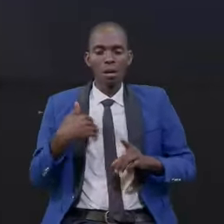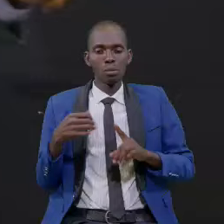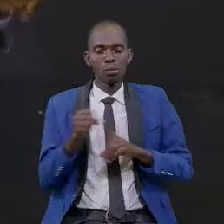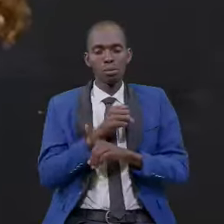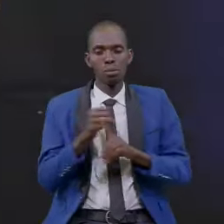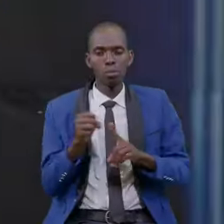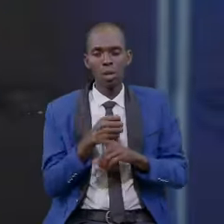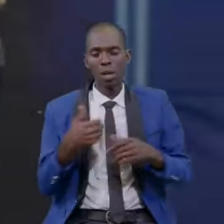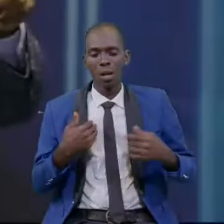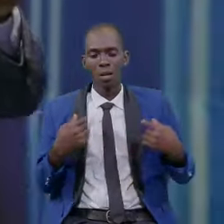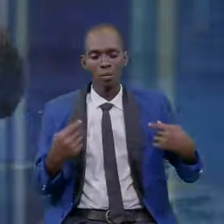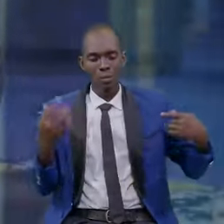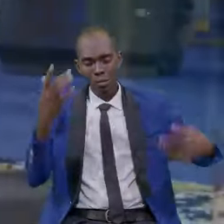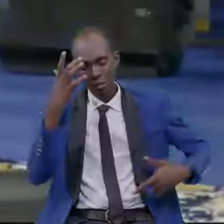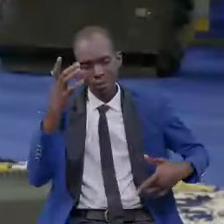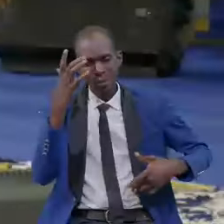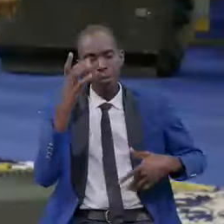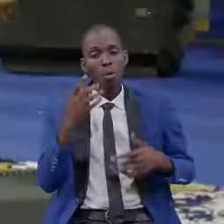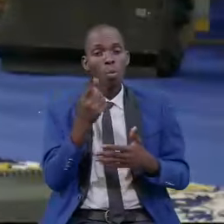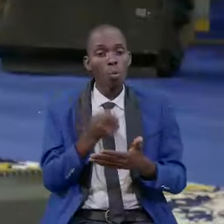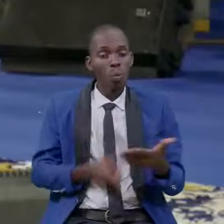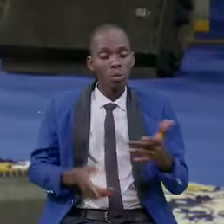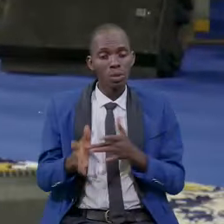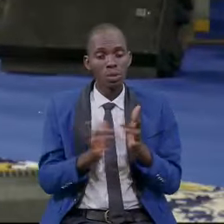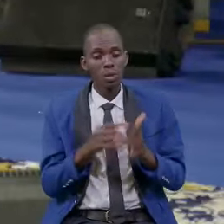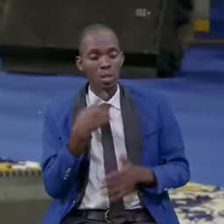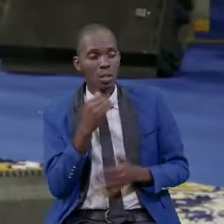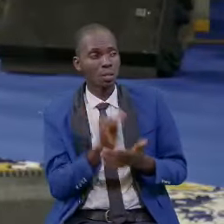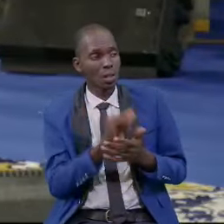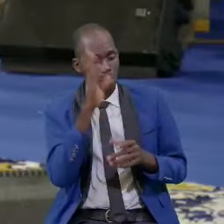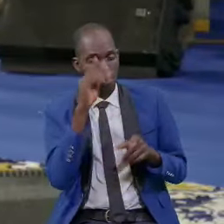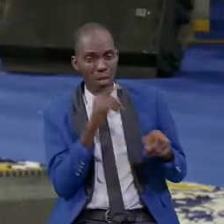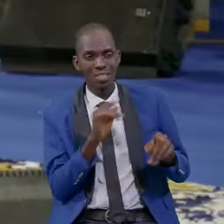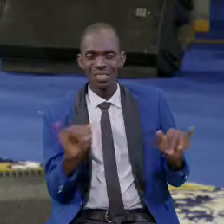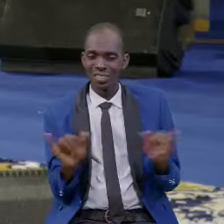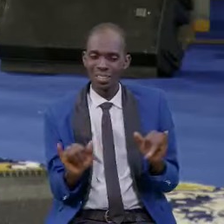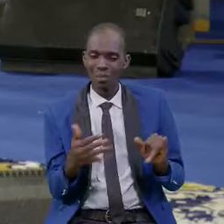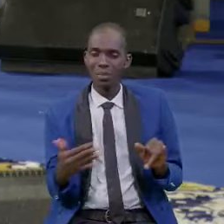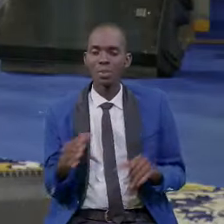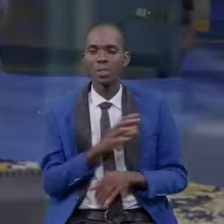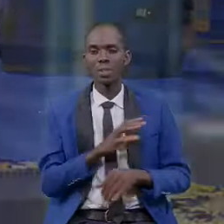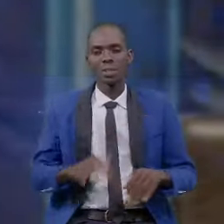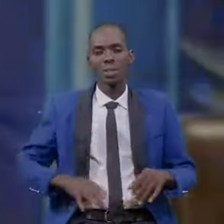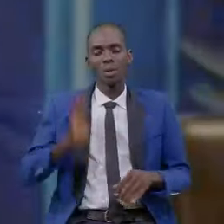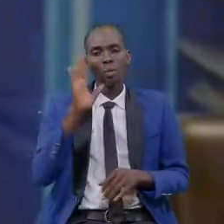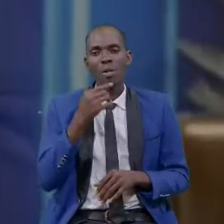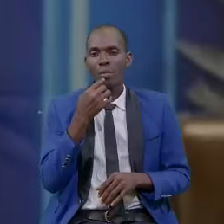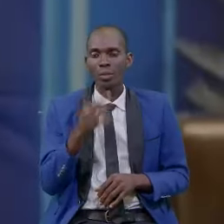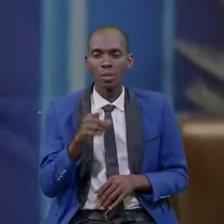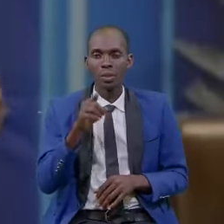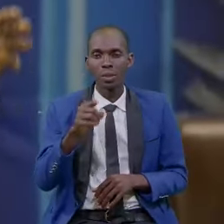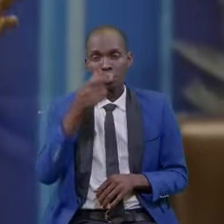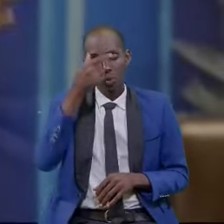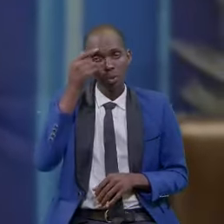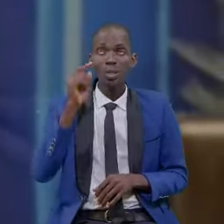what Jesus said unto him, exactly what he will say to you, because he is the